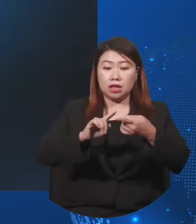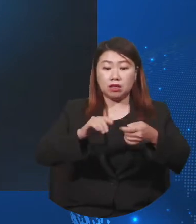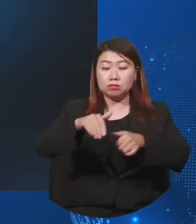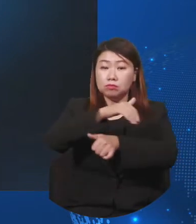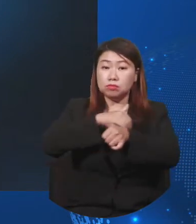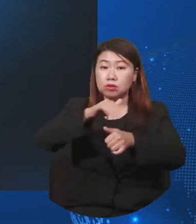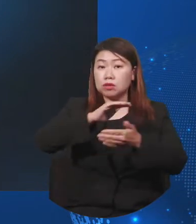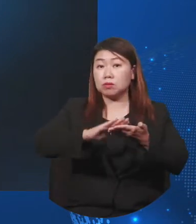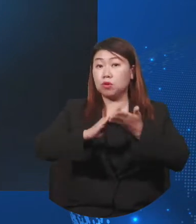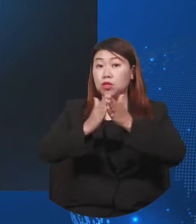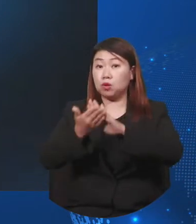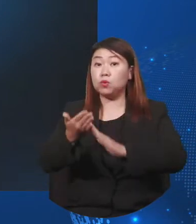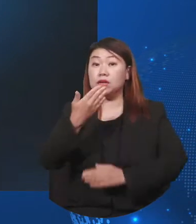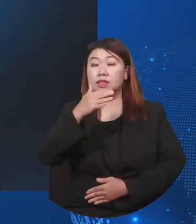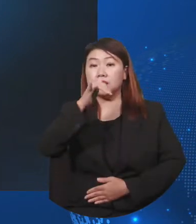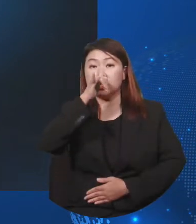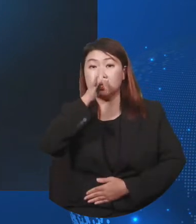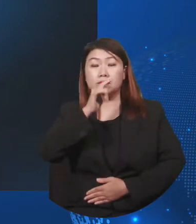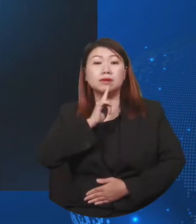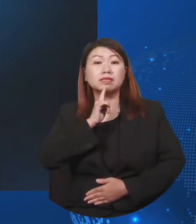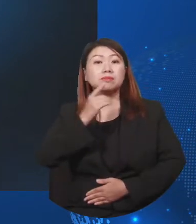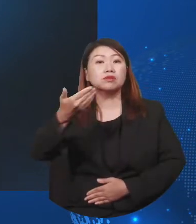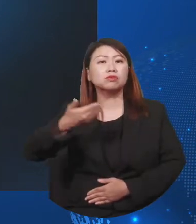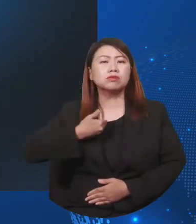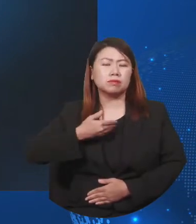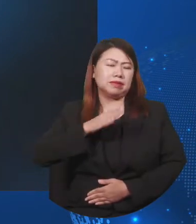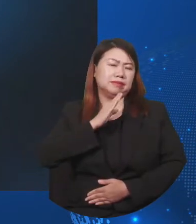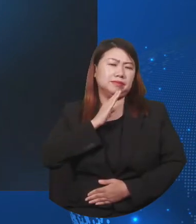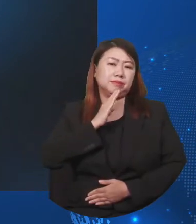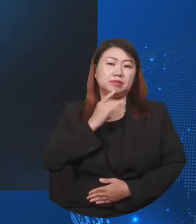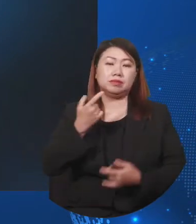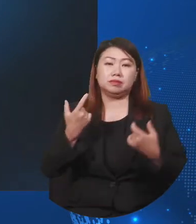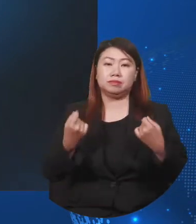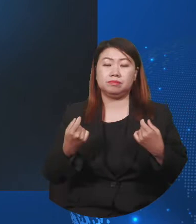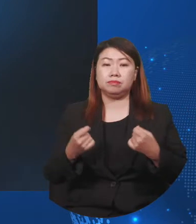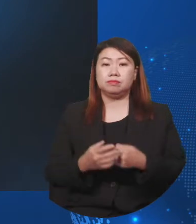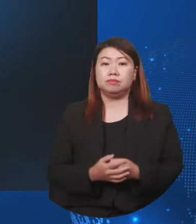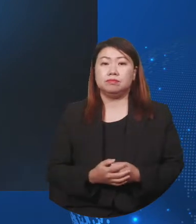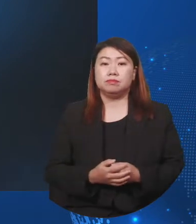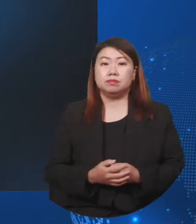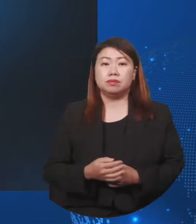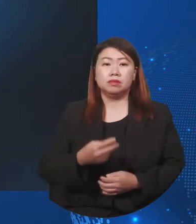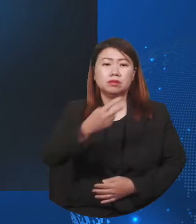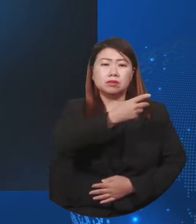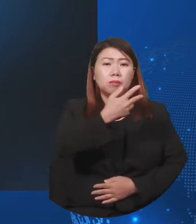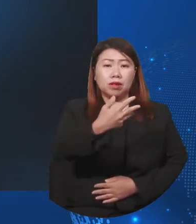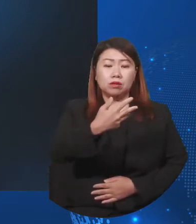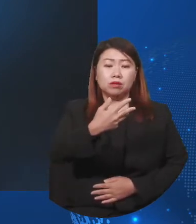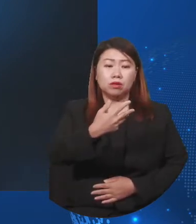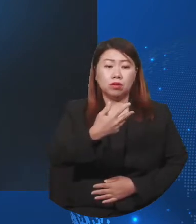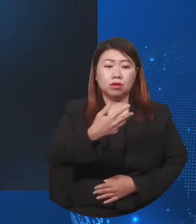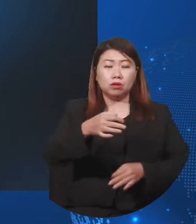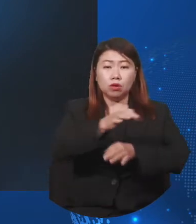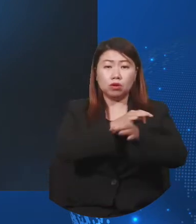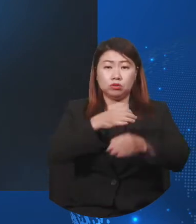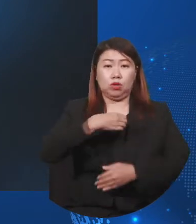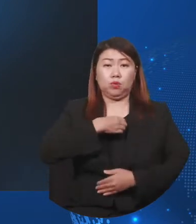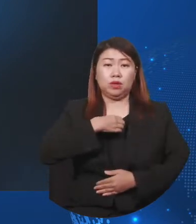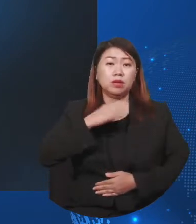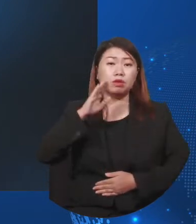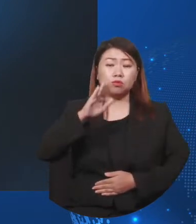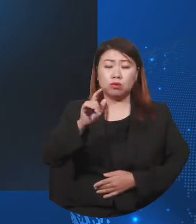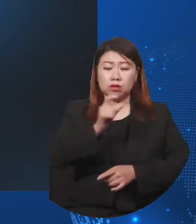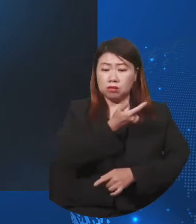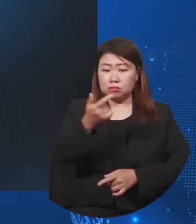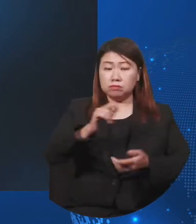decades, especially after the economic crisis 2008. However, I think no one here would have